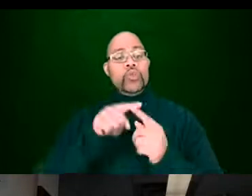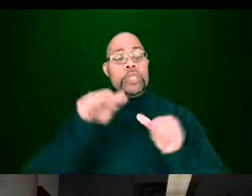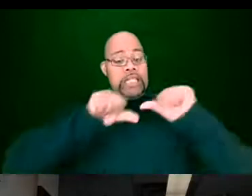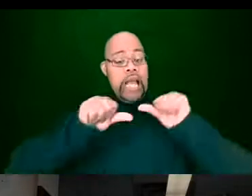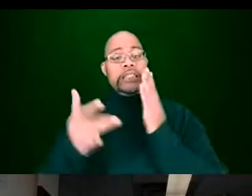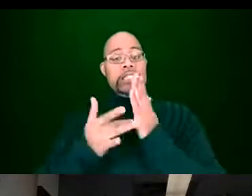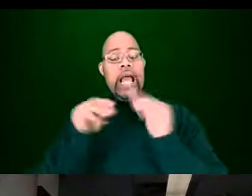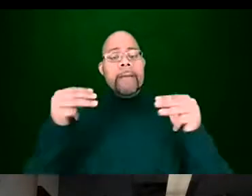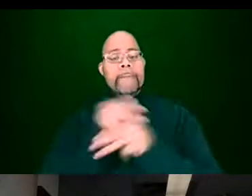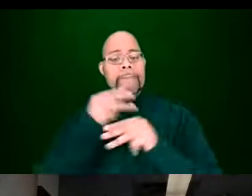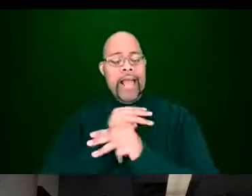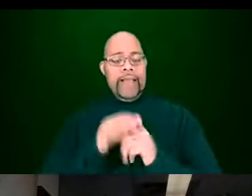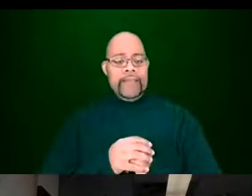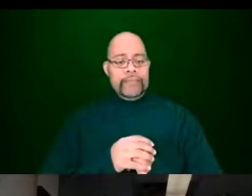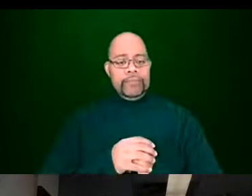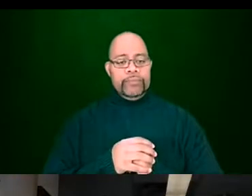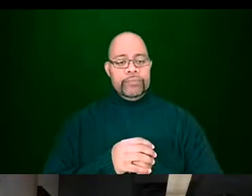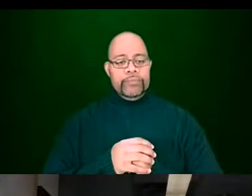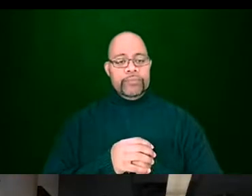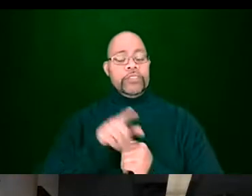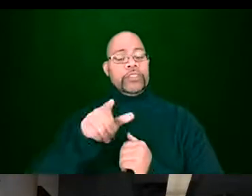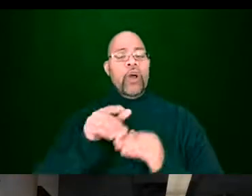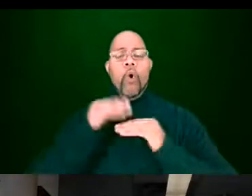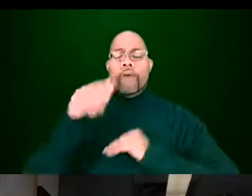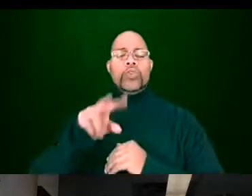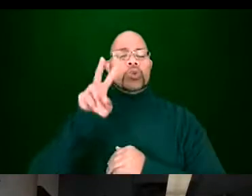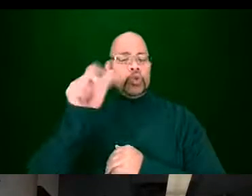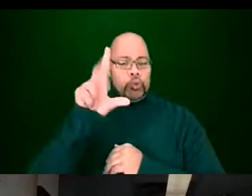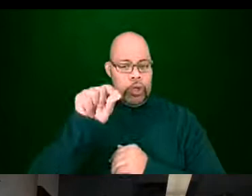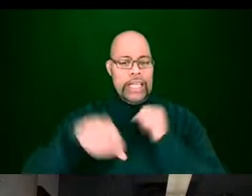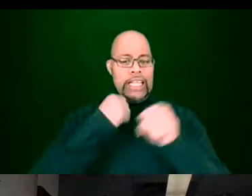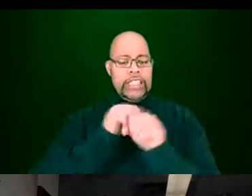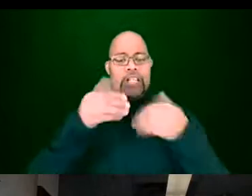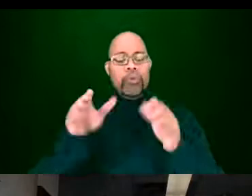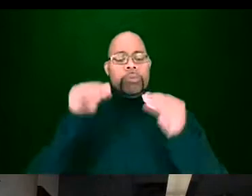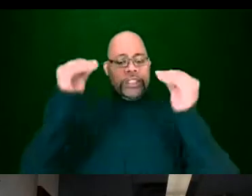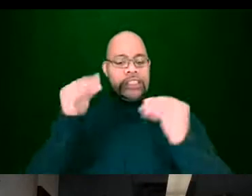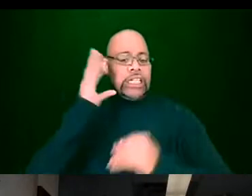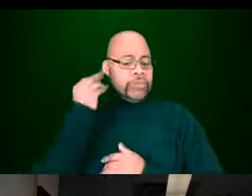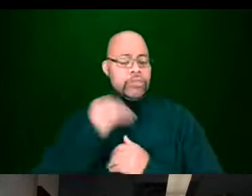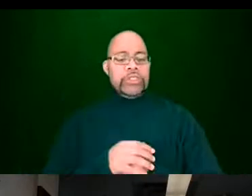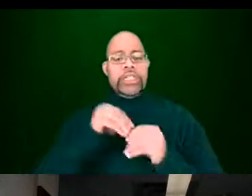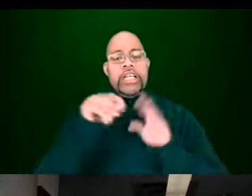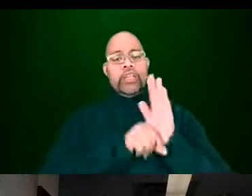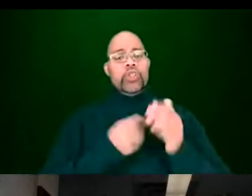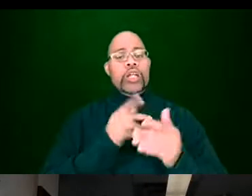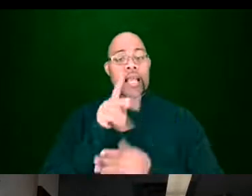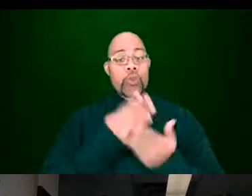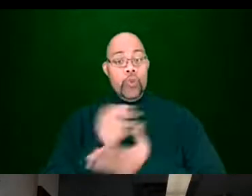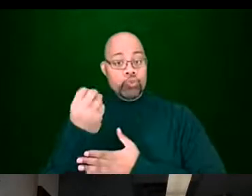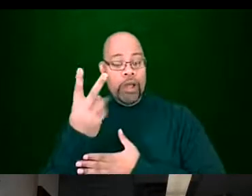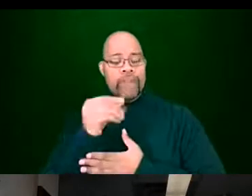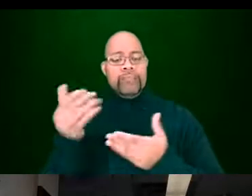technology, and math equation. She has over 2 decades of classroom teaching experience in grades K through 12 and